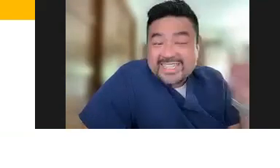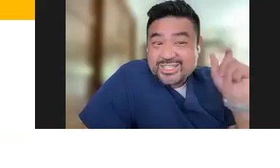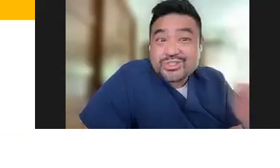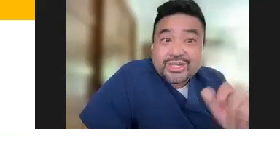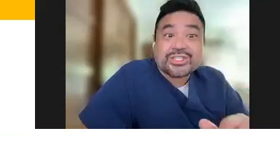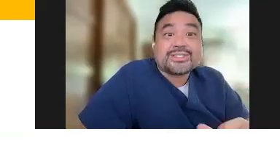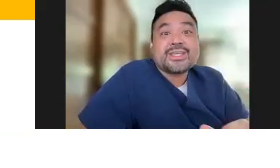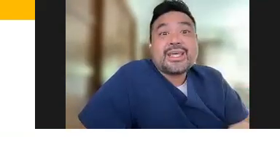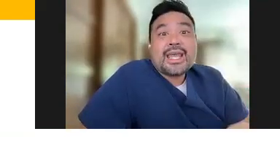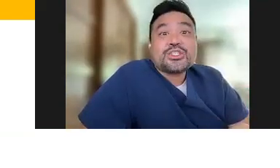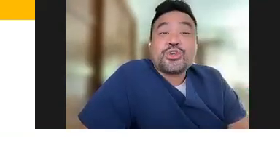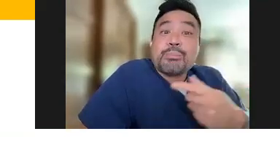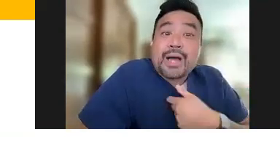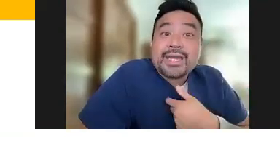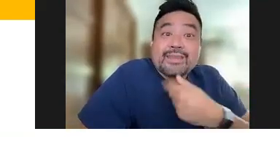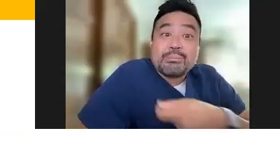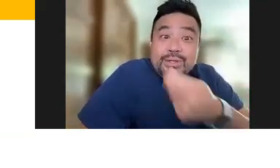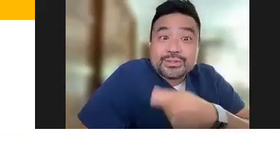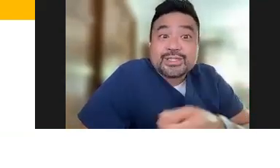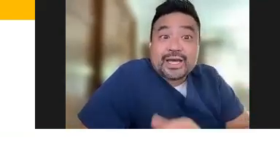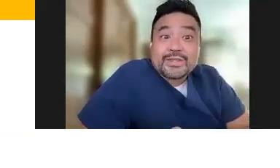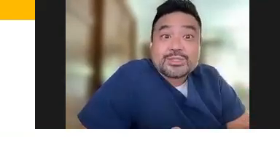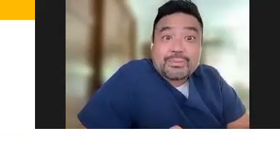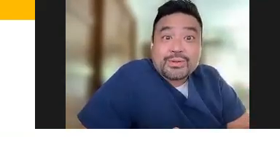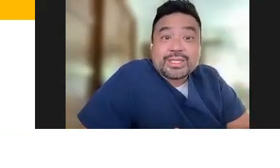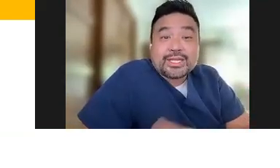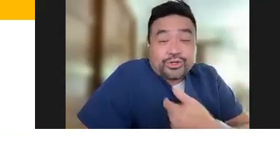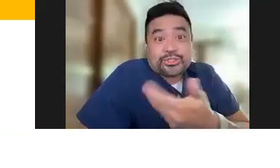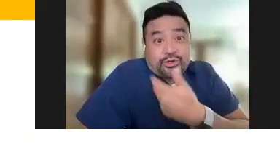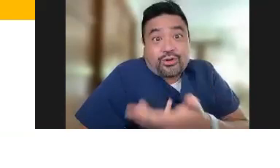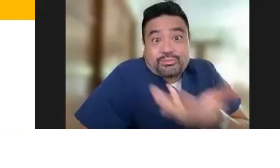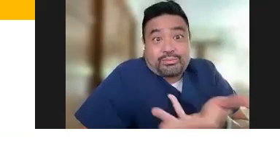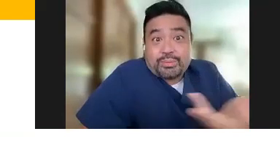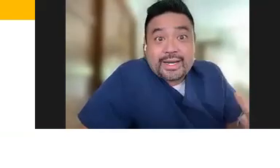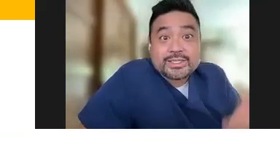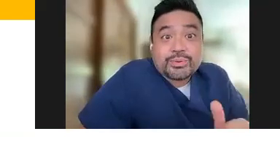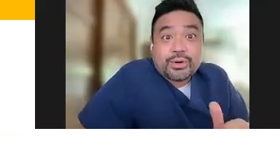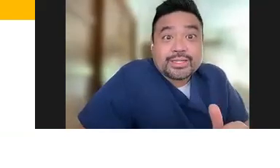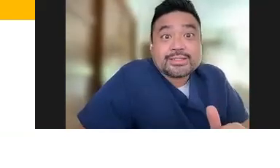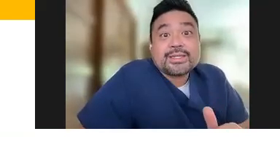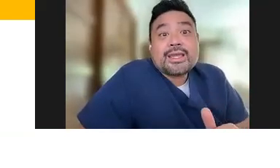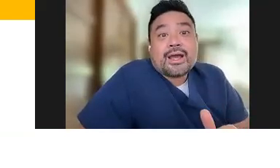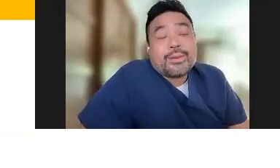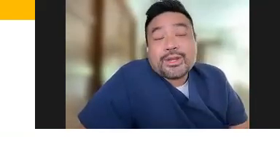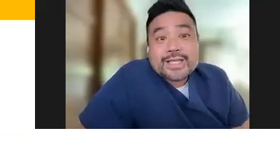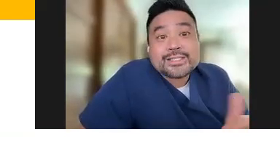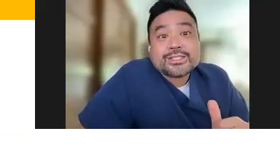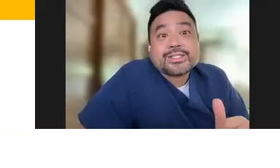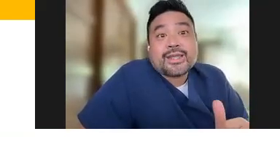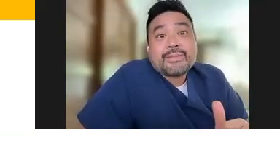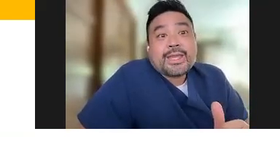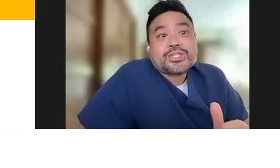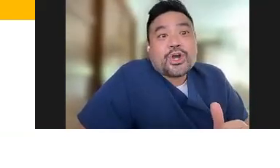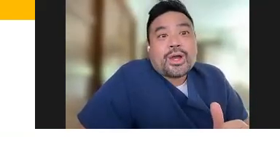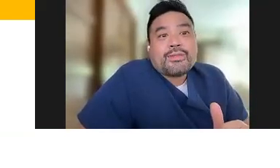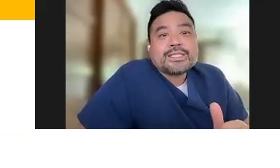itself, it's the instructions. And so your body then builds the spike protein using your own body's proteins, or amino acids, I should